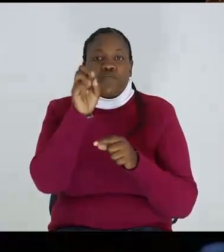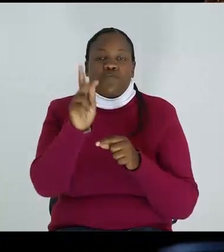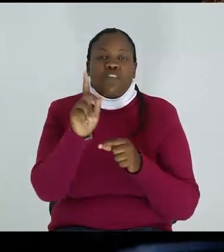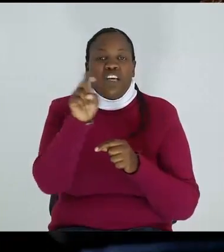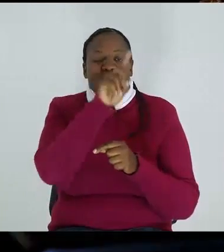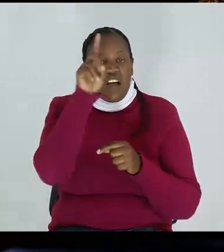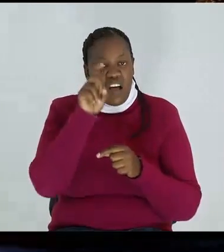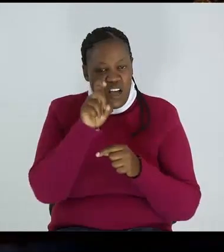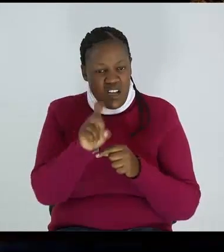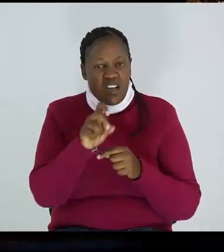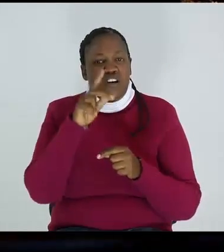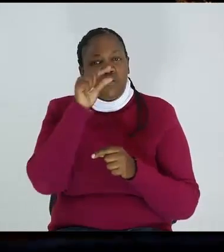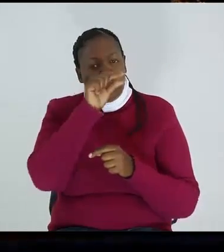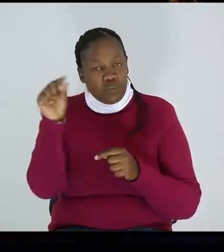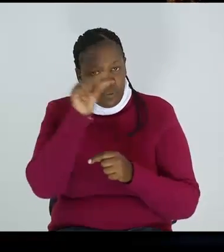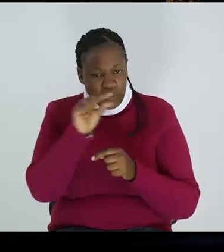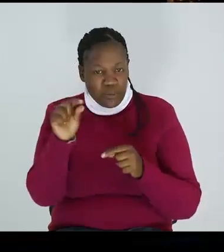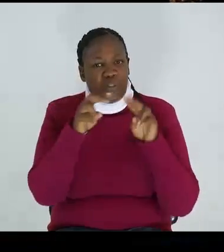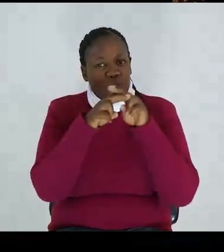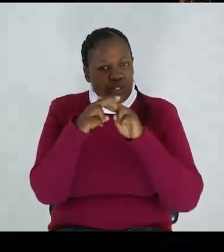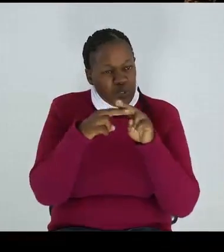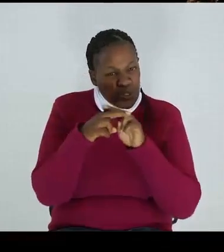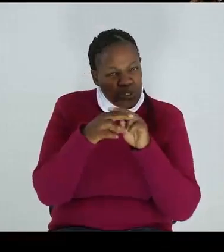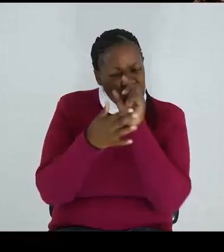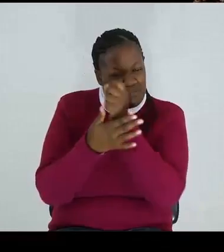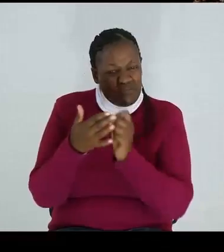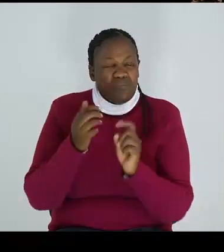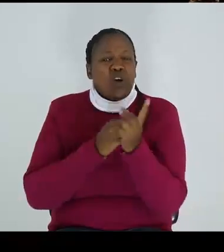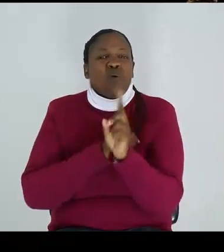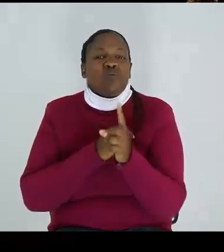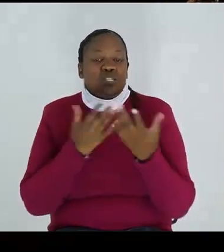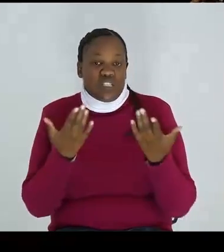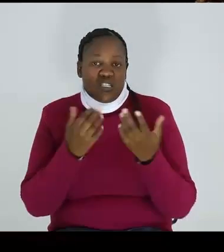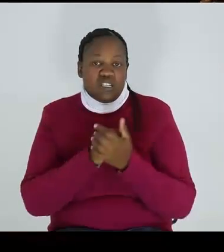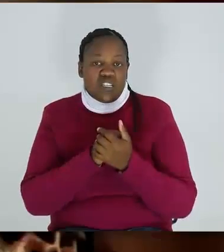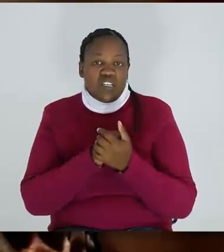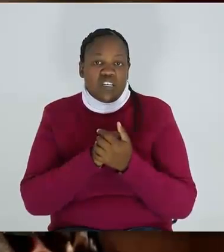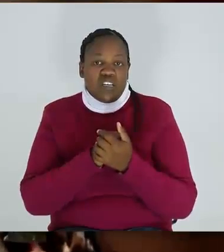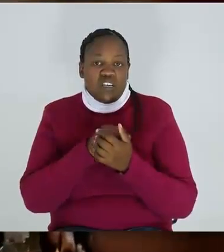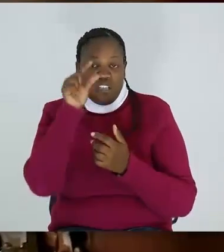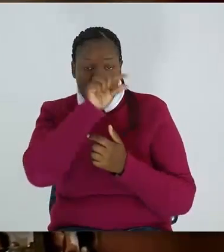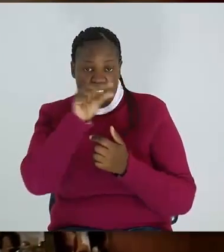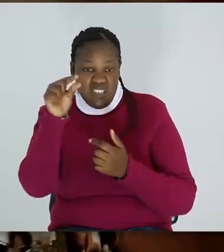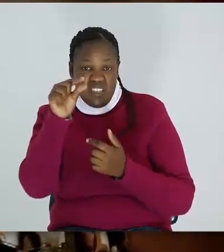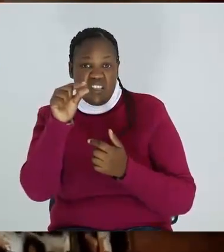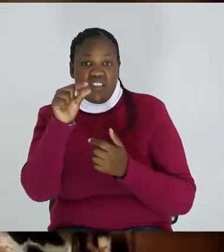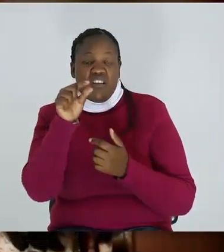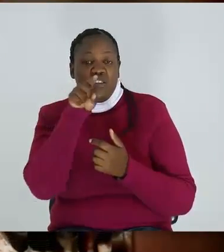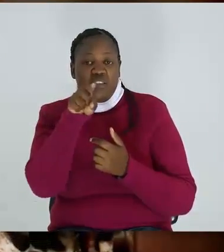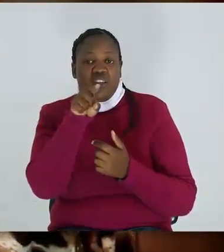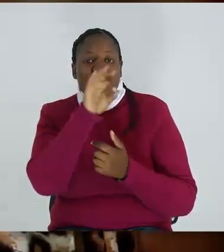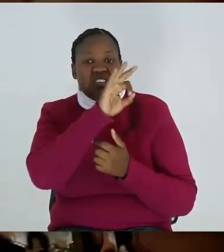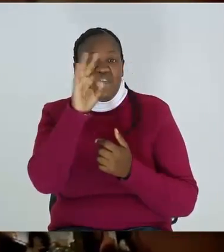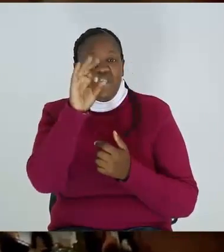Okay, you're asking what type of vocabulary the writer uses in order to write a novel. Well, we call that the figure of